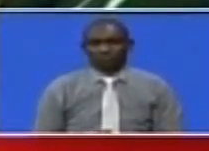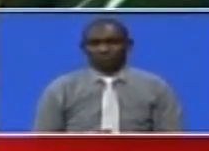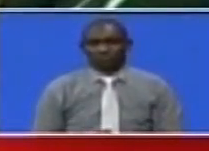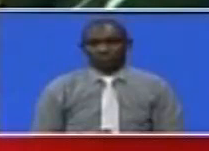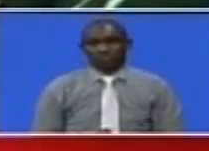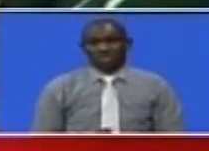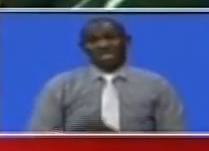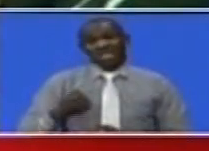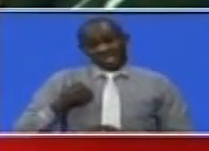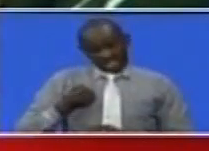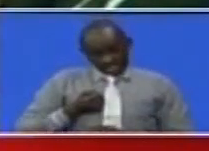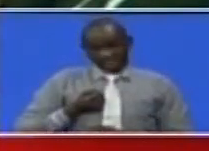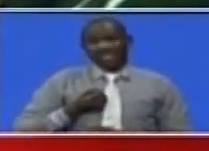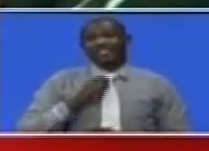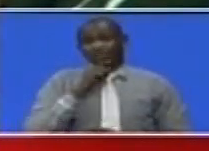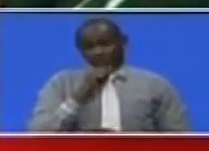Ladies and gentlemen,